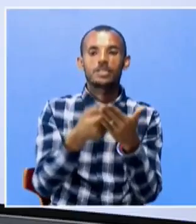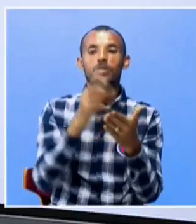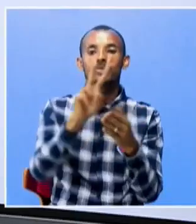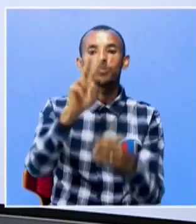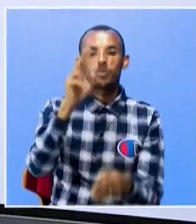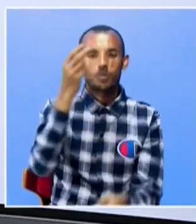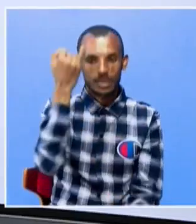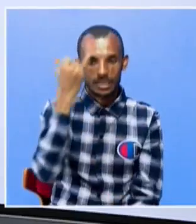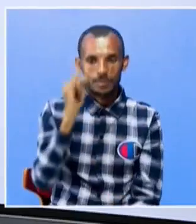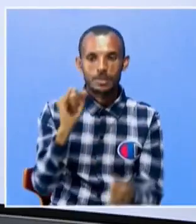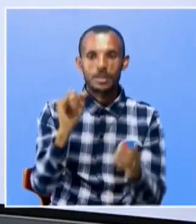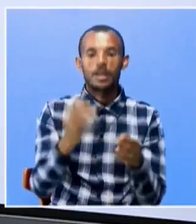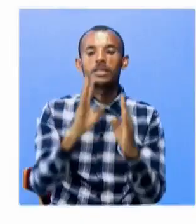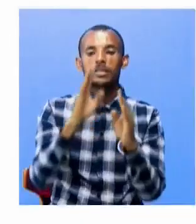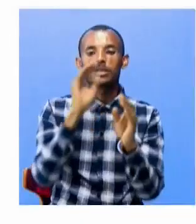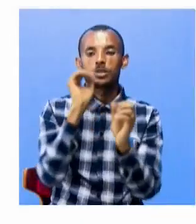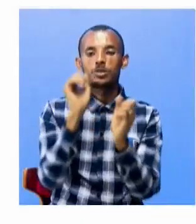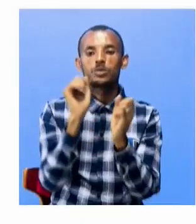together.